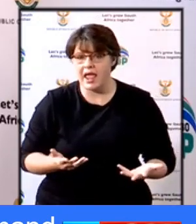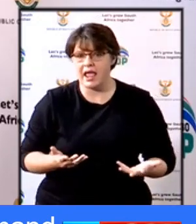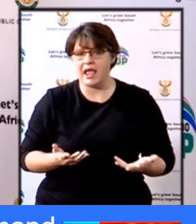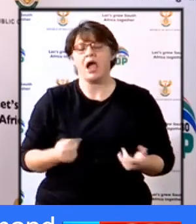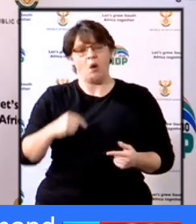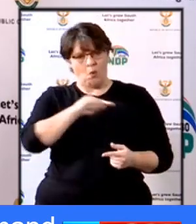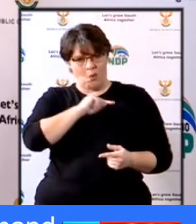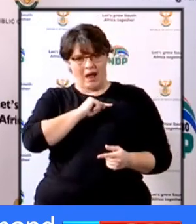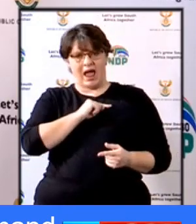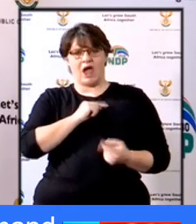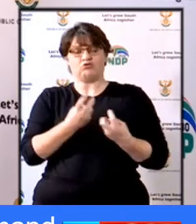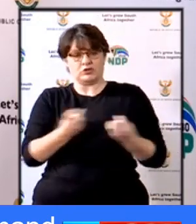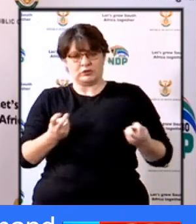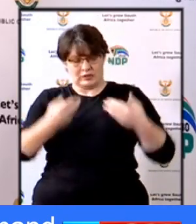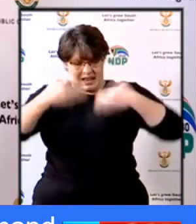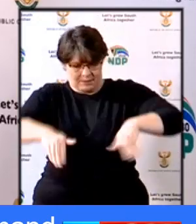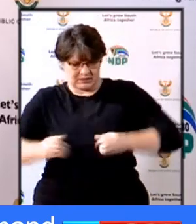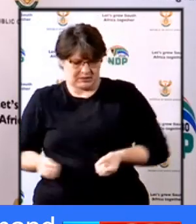limited resources.